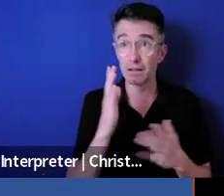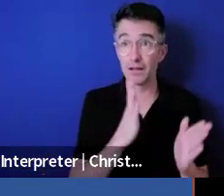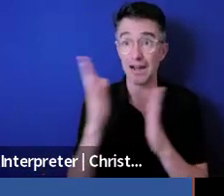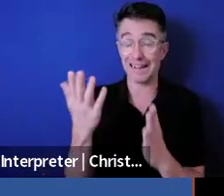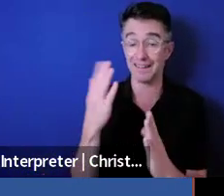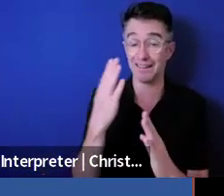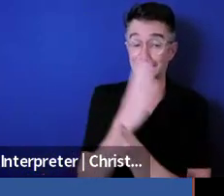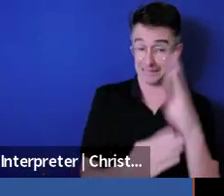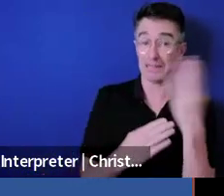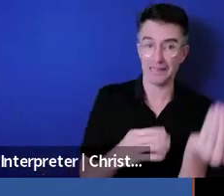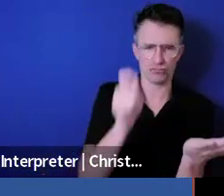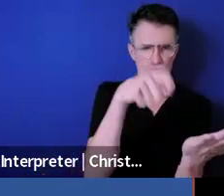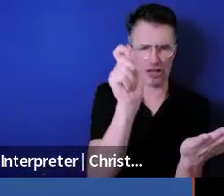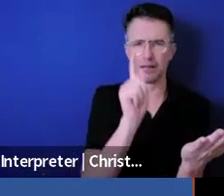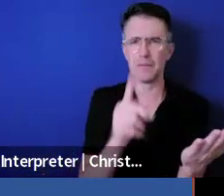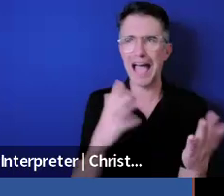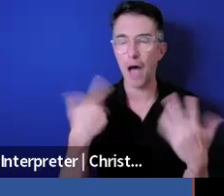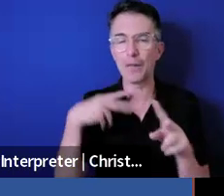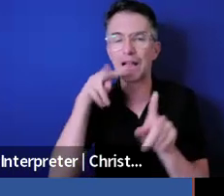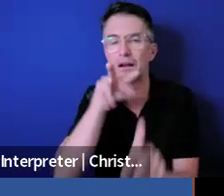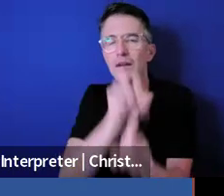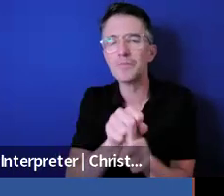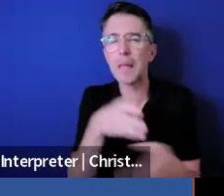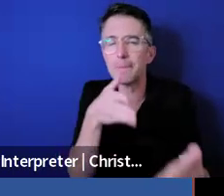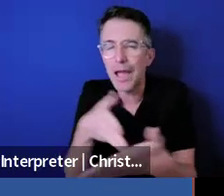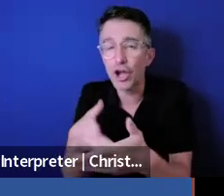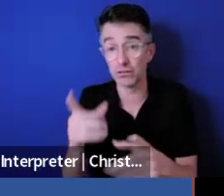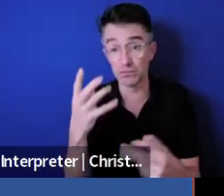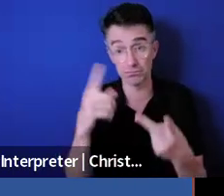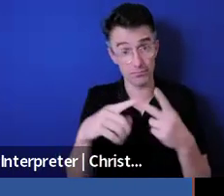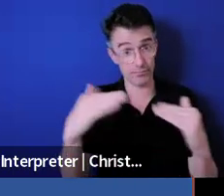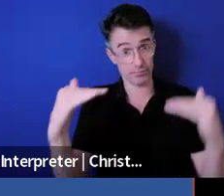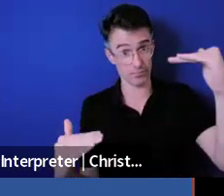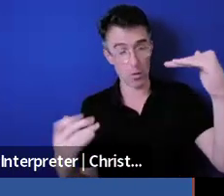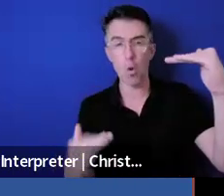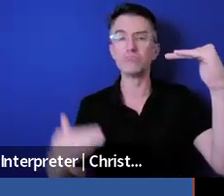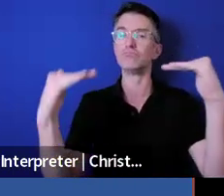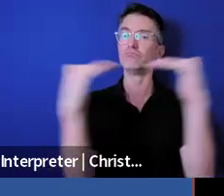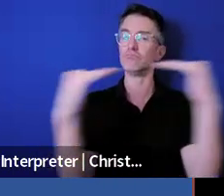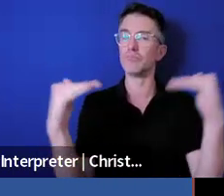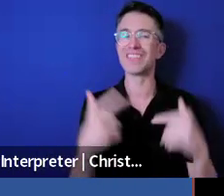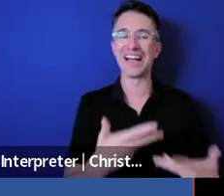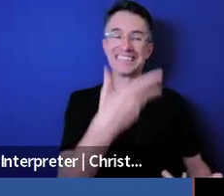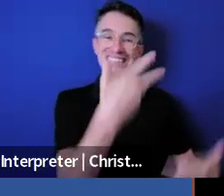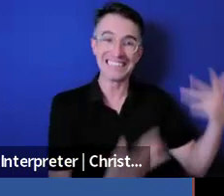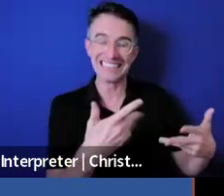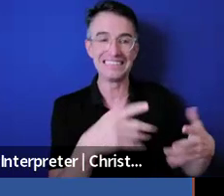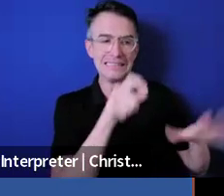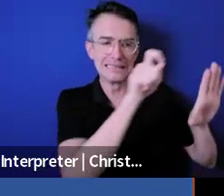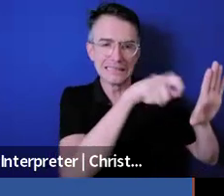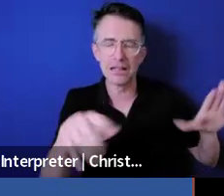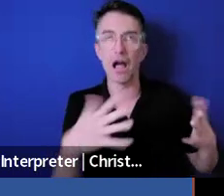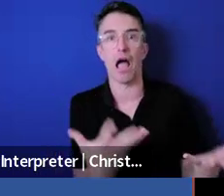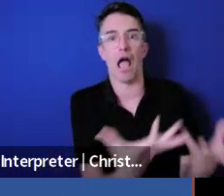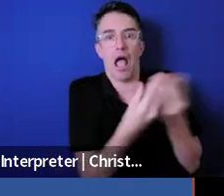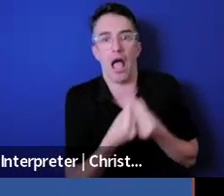barriers. Those statistical data can help for policy planning, for advocacy. Then there is a